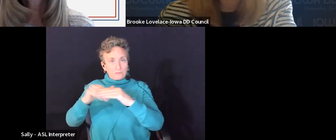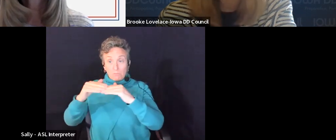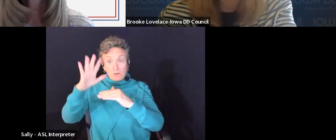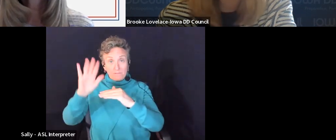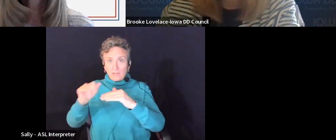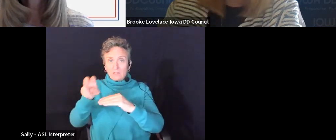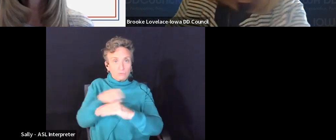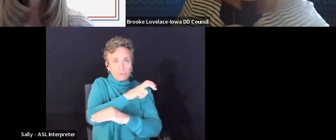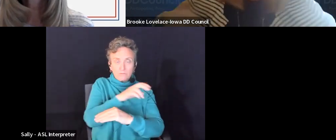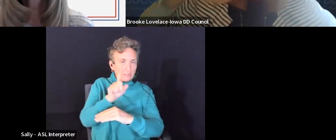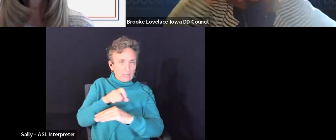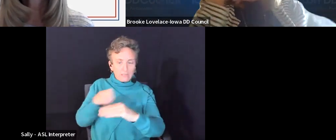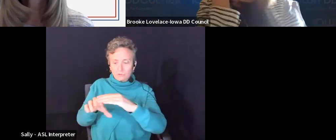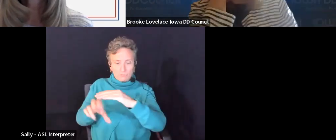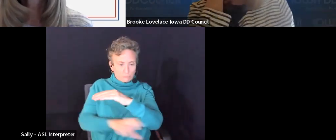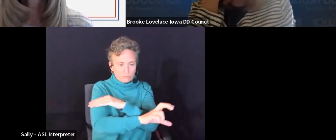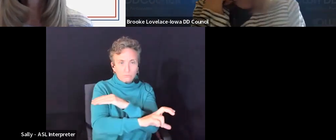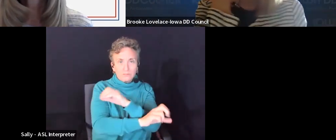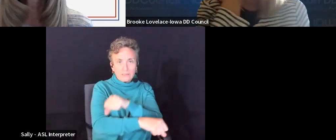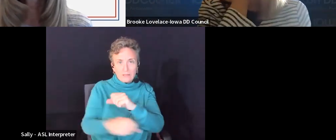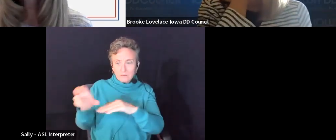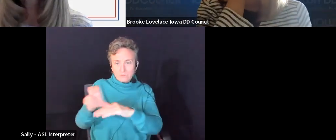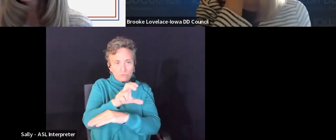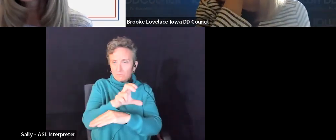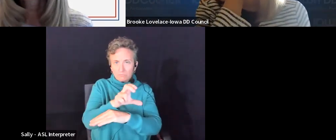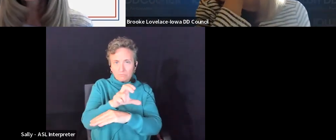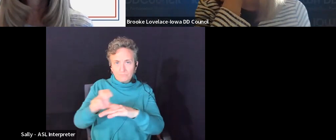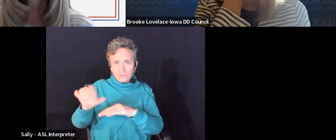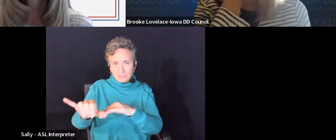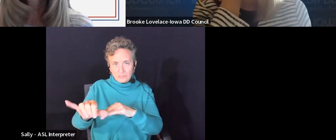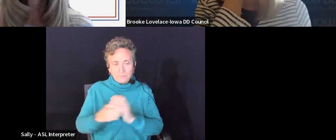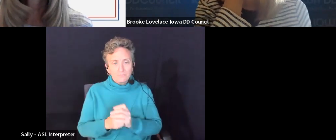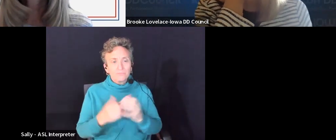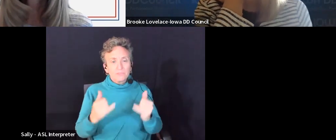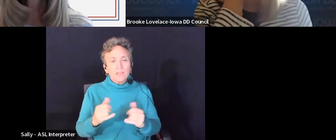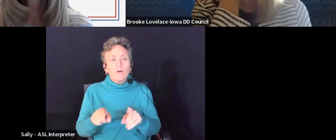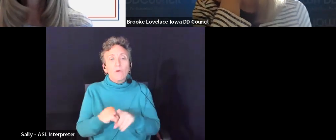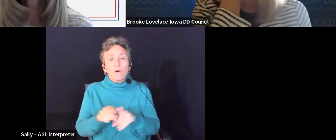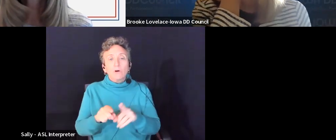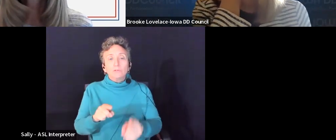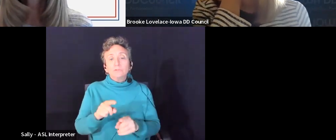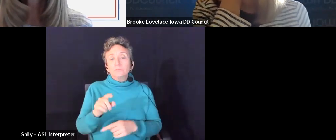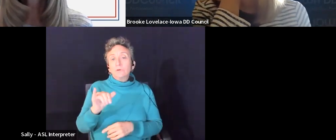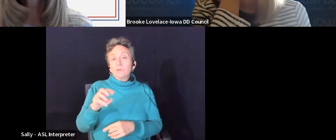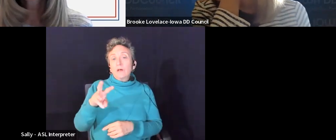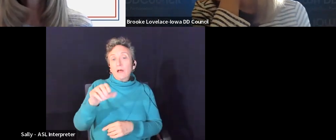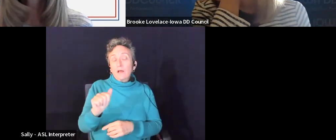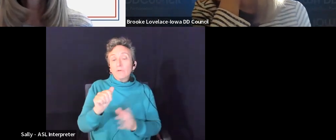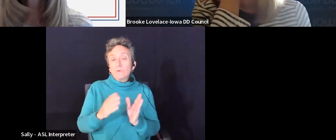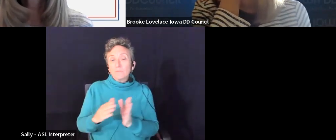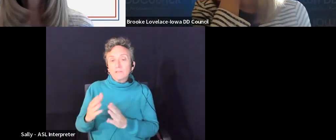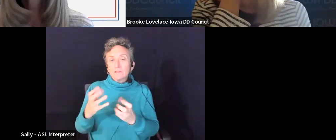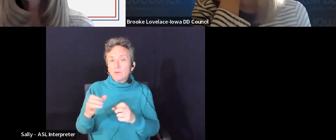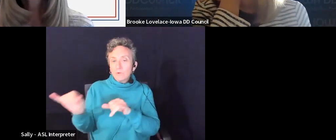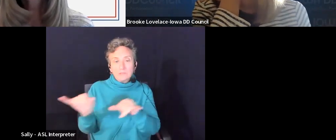taxpayers, the state legislature wanted to make sure that they gave the same benefits for saving